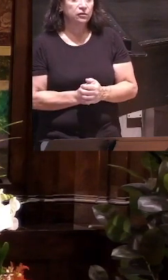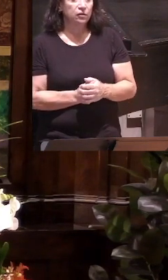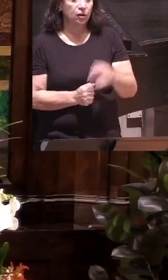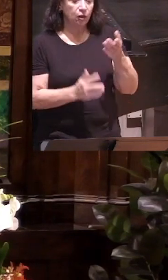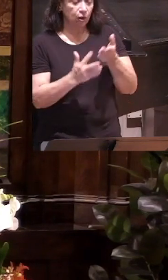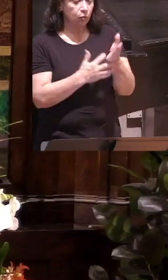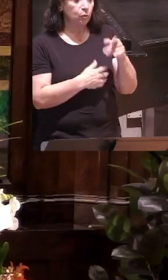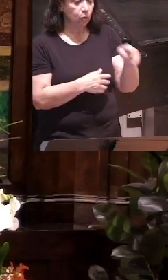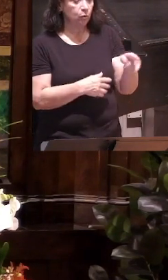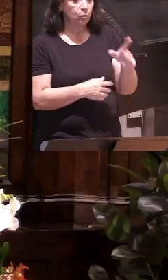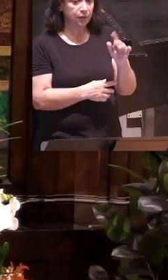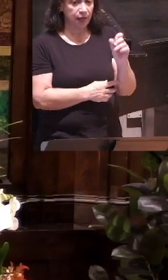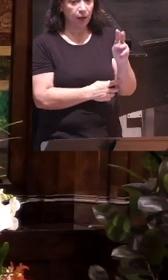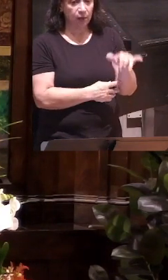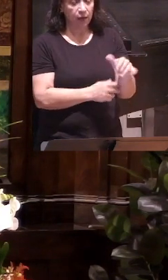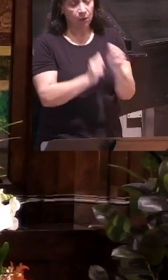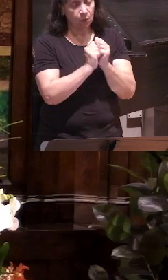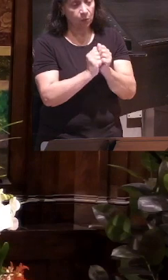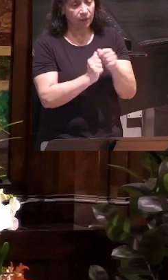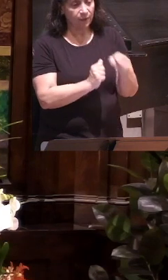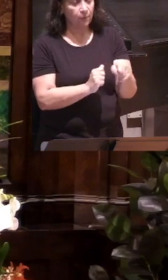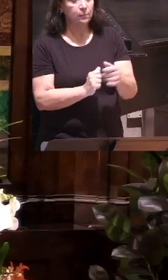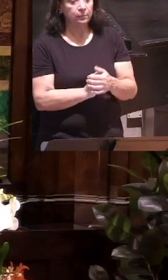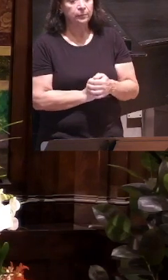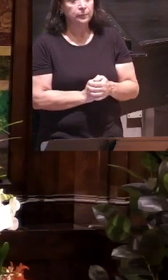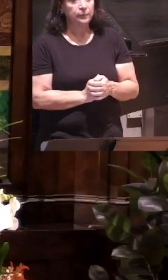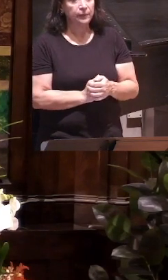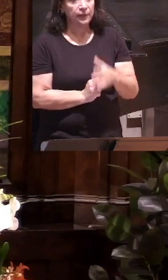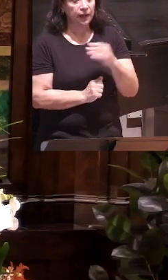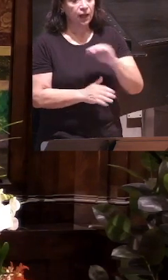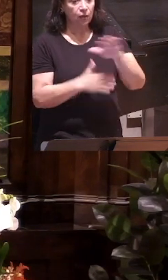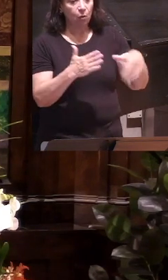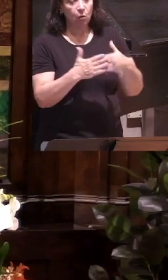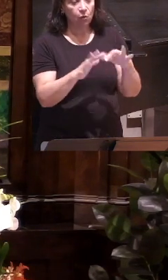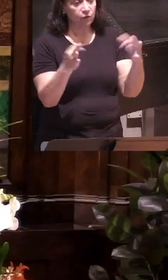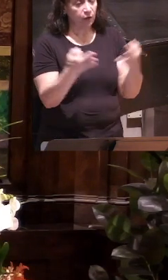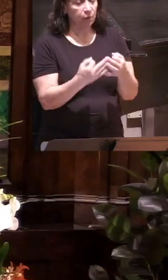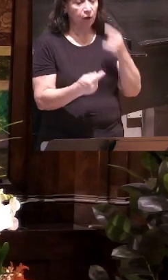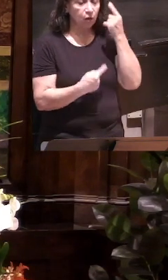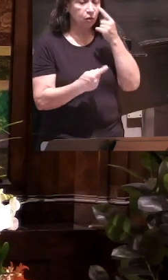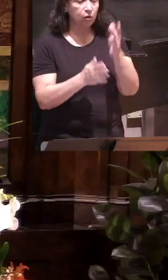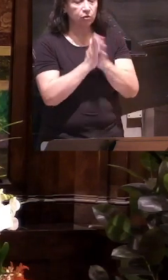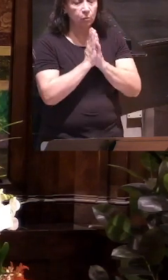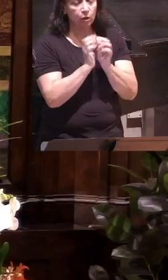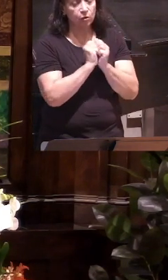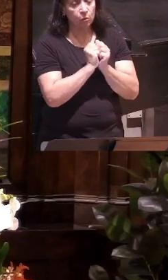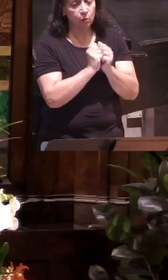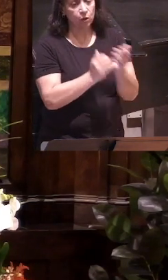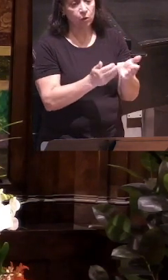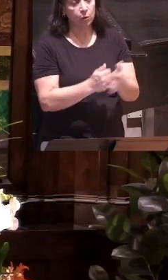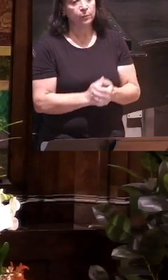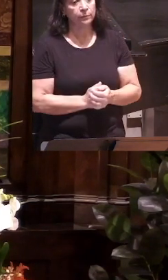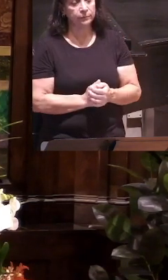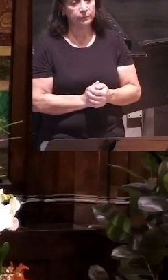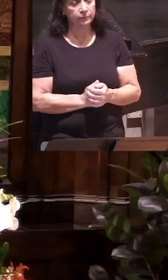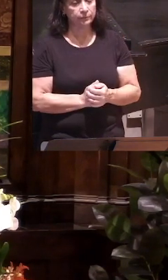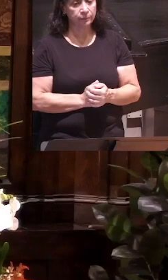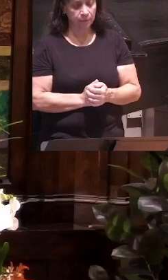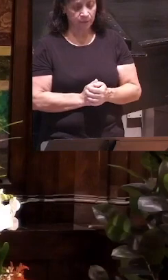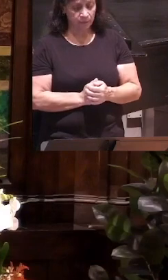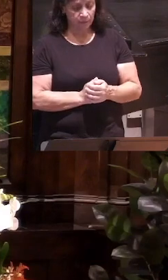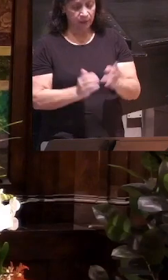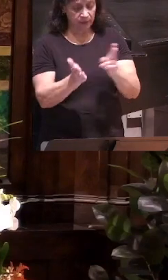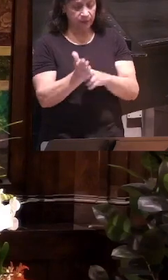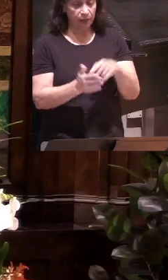through you, Tammy, and with him personally. To the entire Exum family, once again, our thoughts and prayers are with you. Signed on this day,